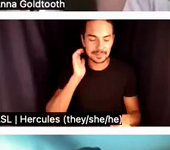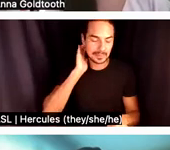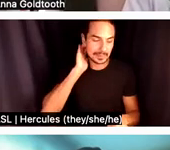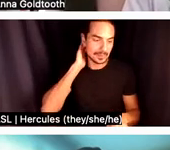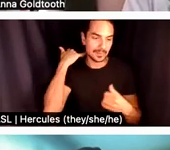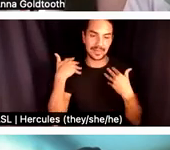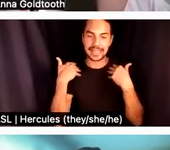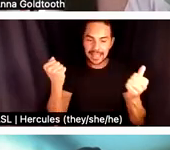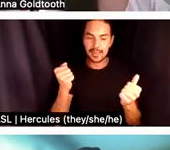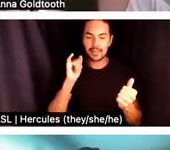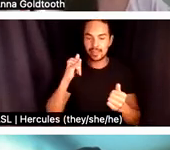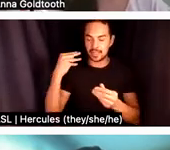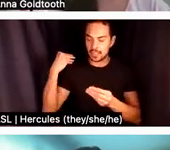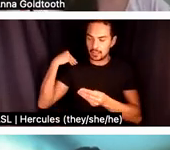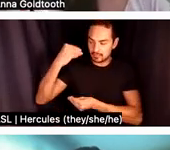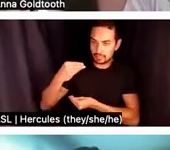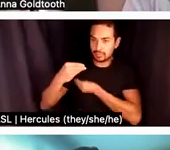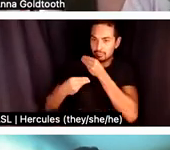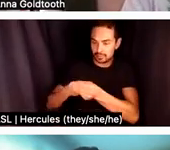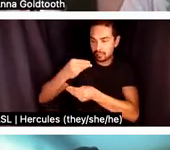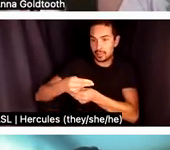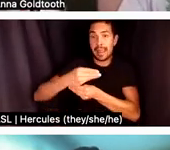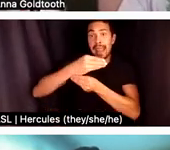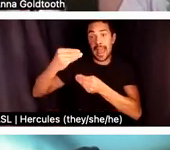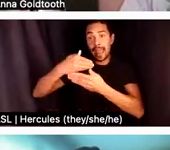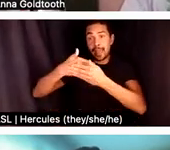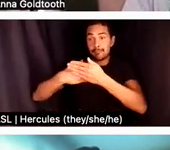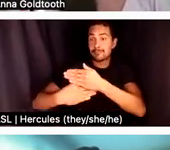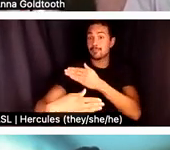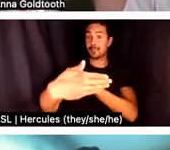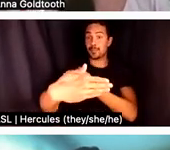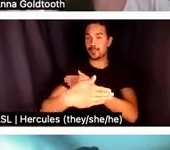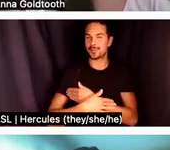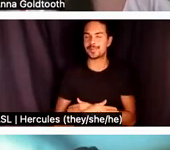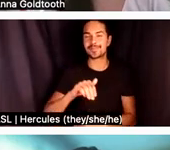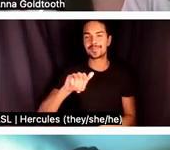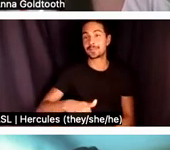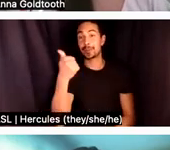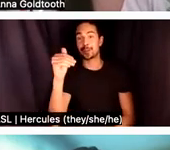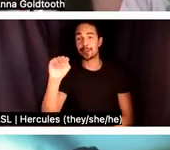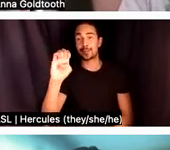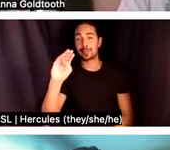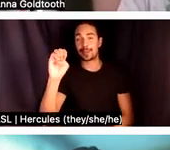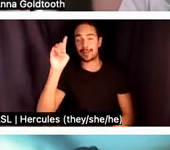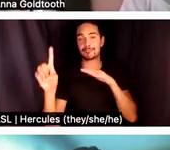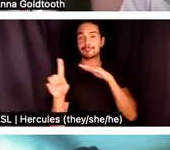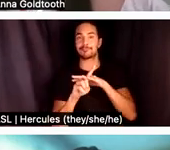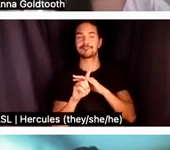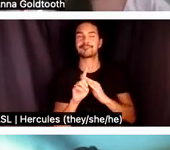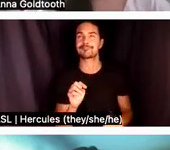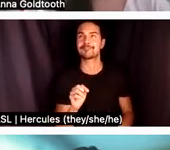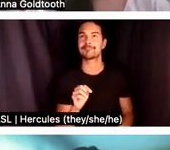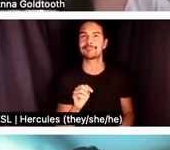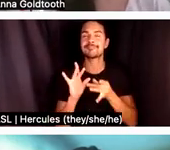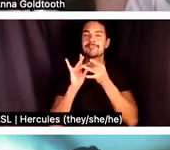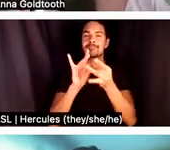heal the generations to come. And then the other meme I thought of was pertaining